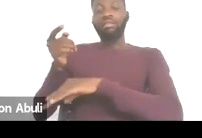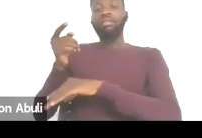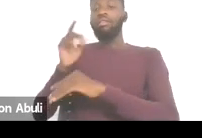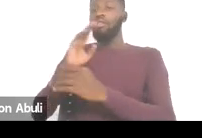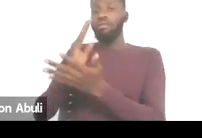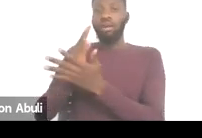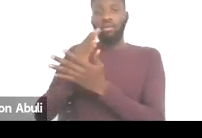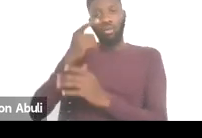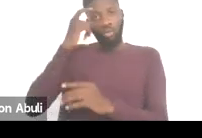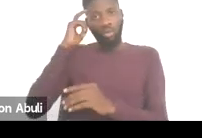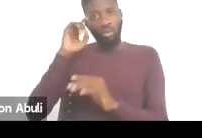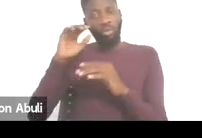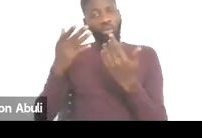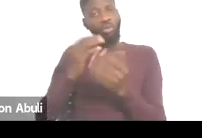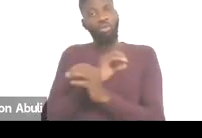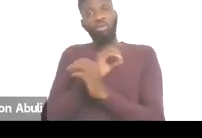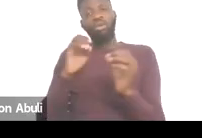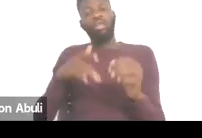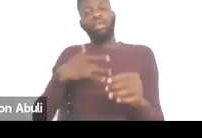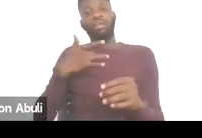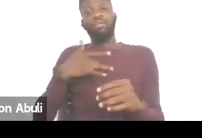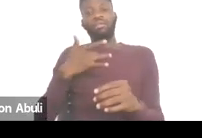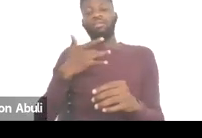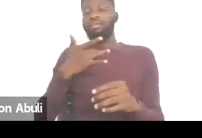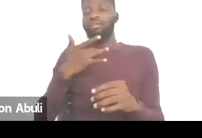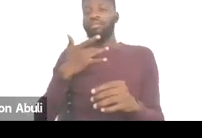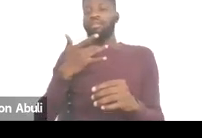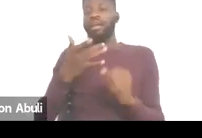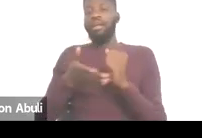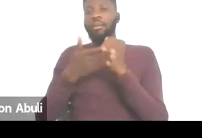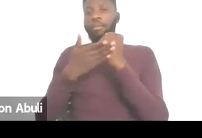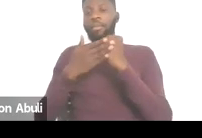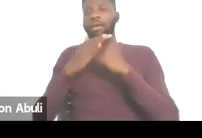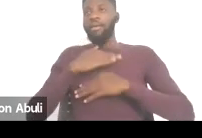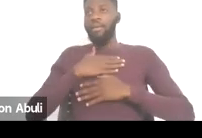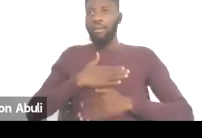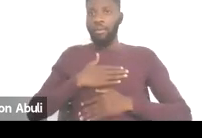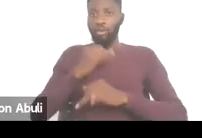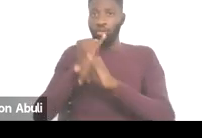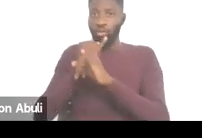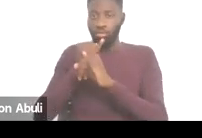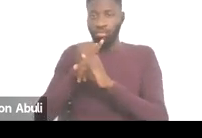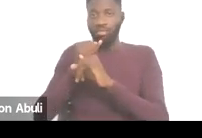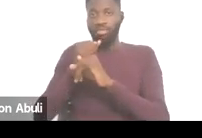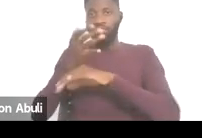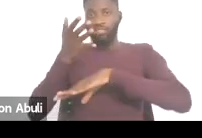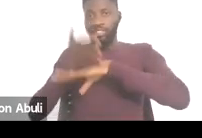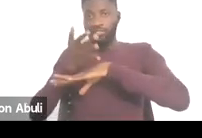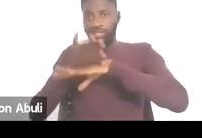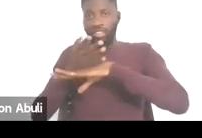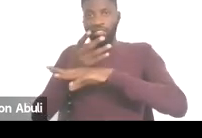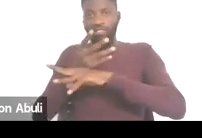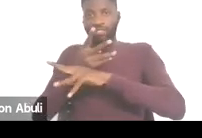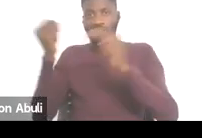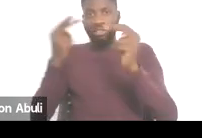you a relief and relieves you from applying for jobs that are not genuine or jobs that end up being conned. I would not lie to